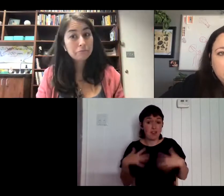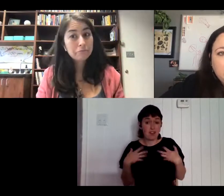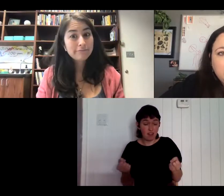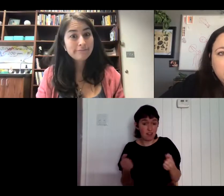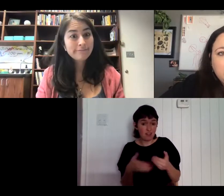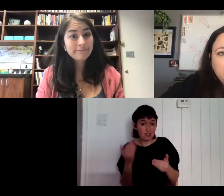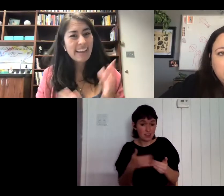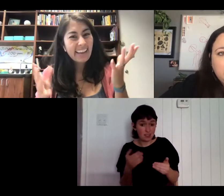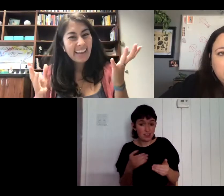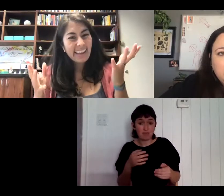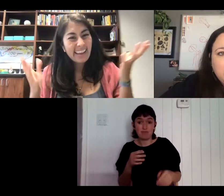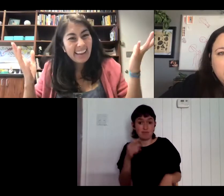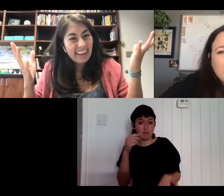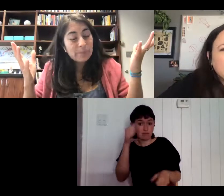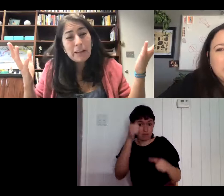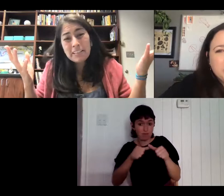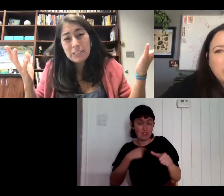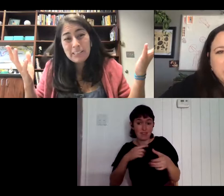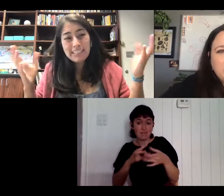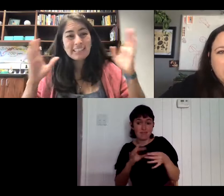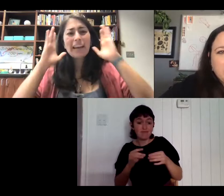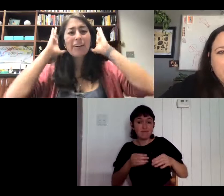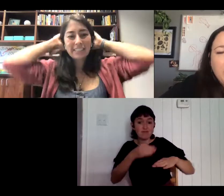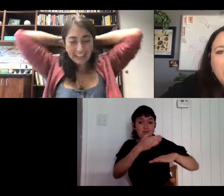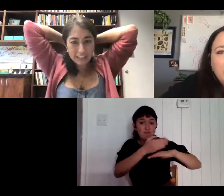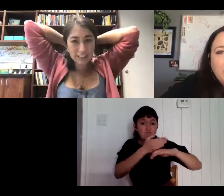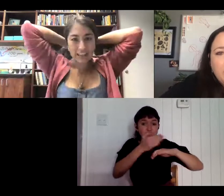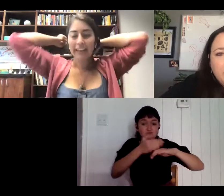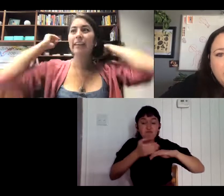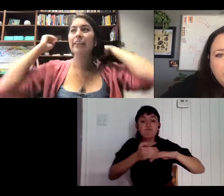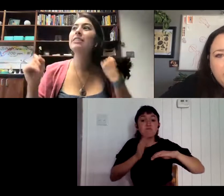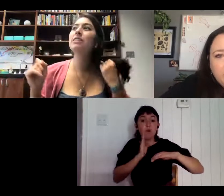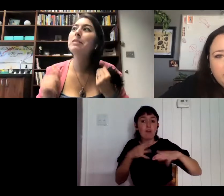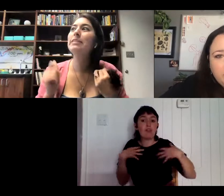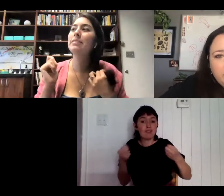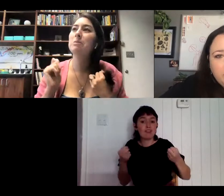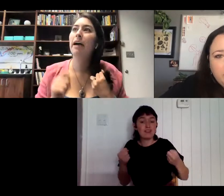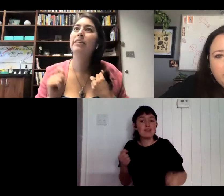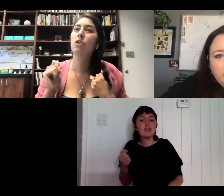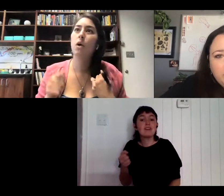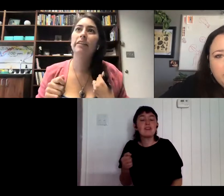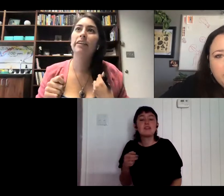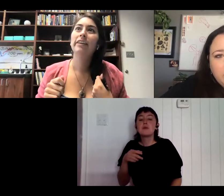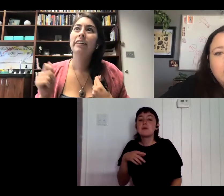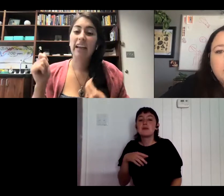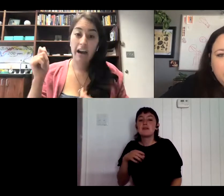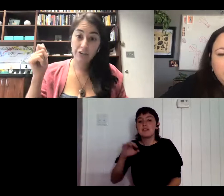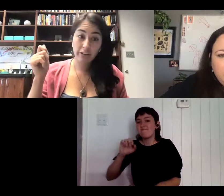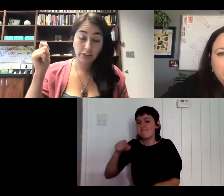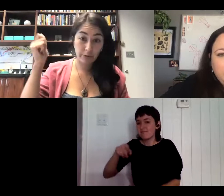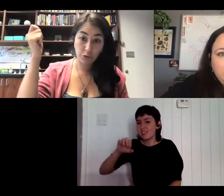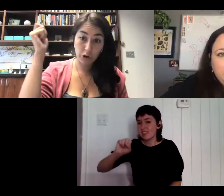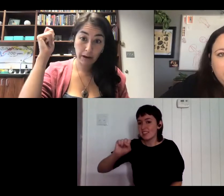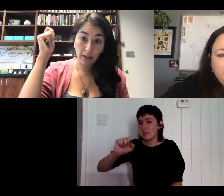it depends on the species. Yeah. I was going to say it's, it is a species dependent quality. Like